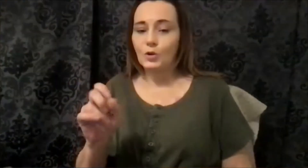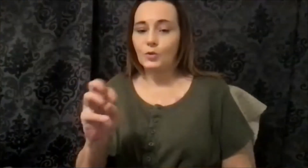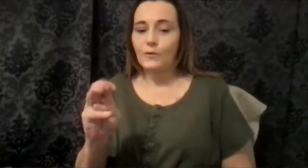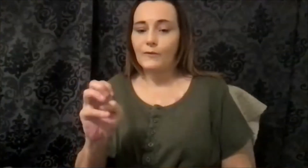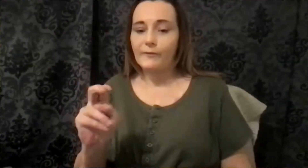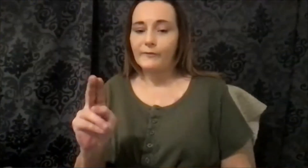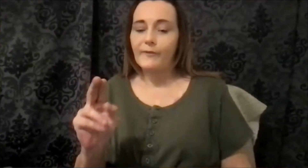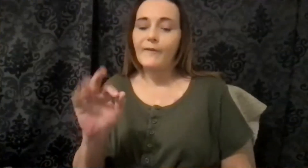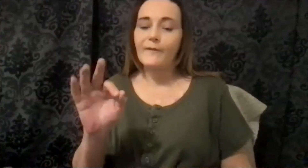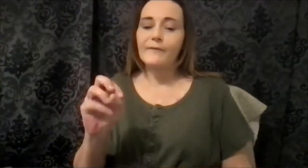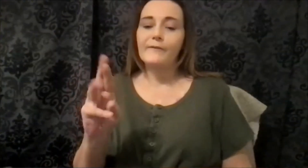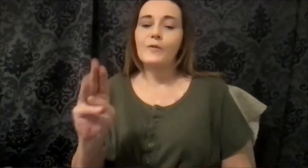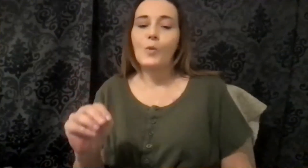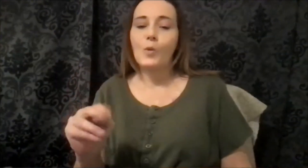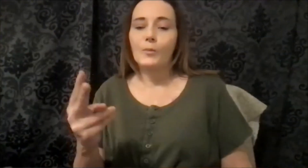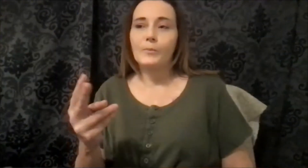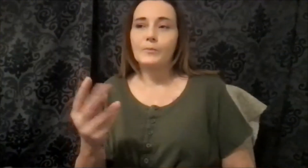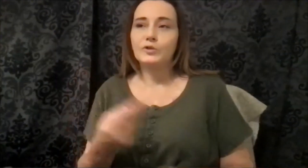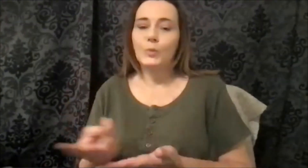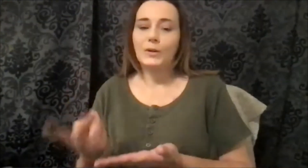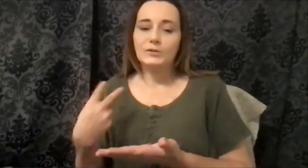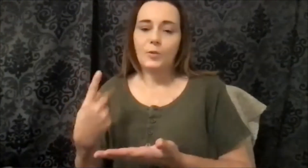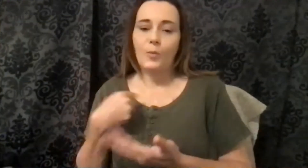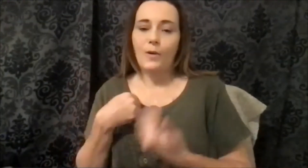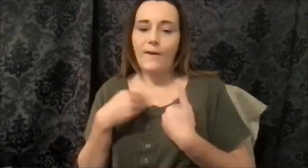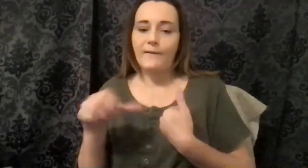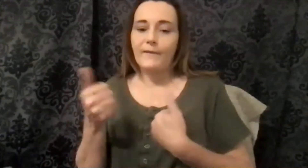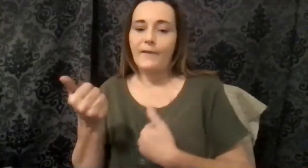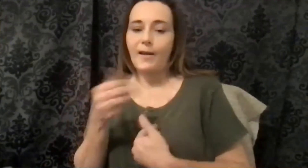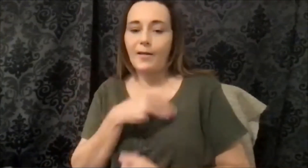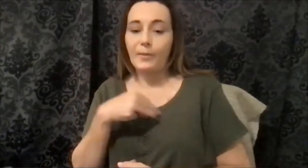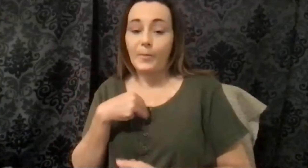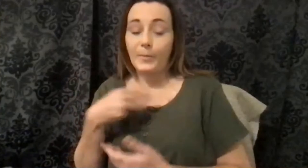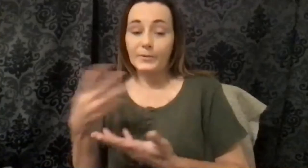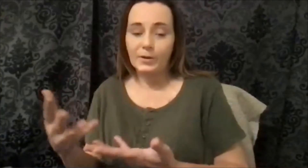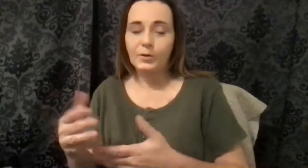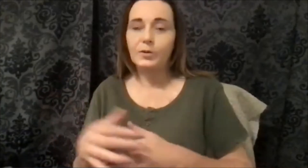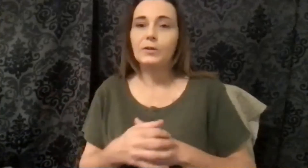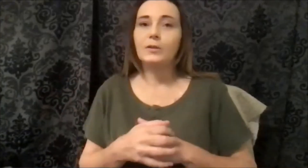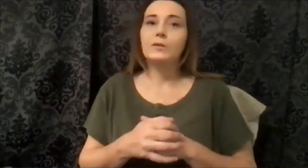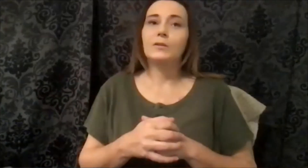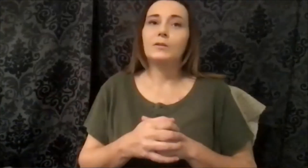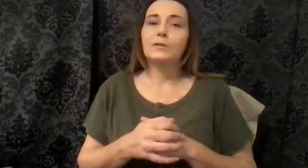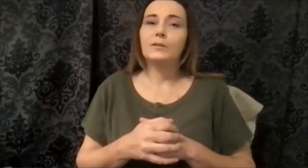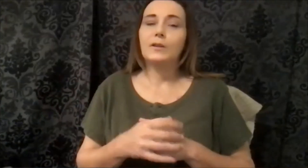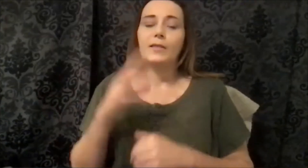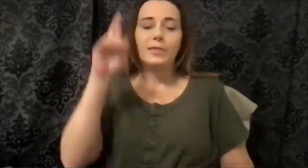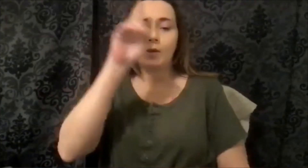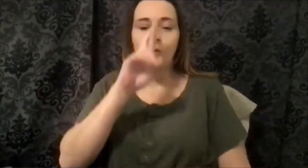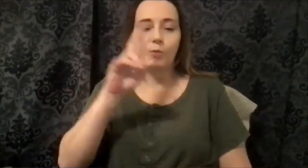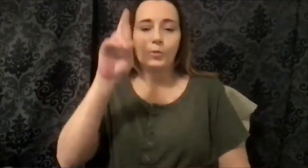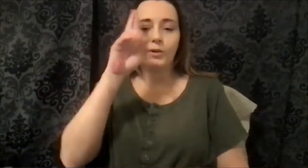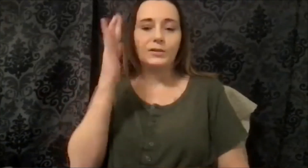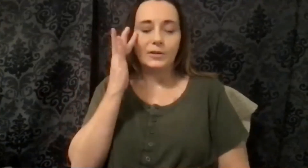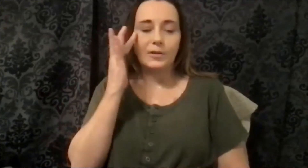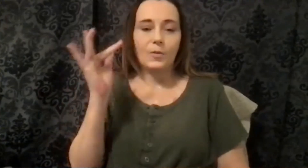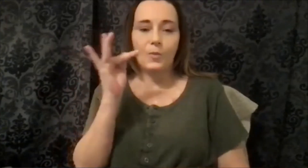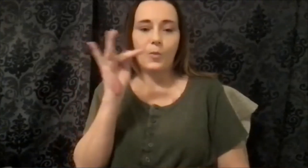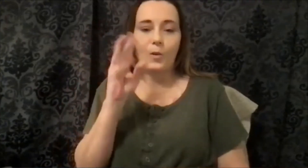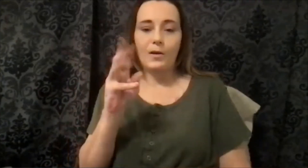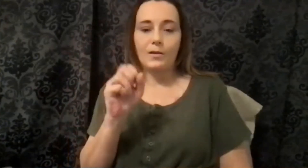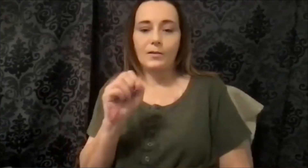when we had two other board members and Joel just hit on it about workflow. There was a reason why the conference selected